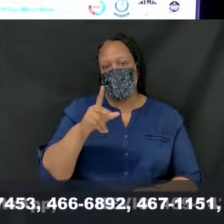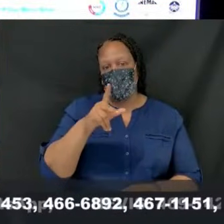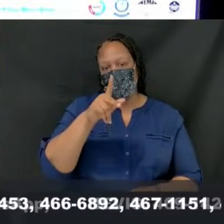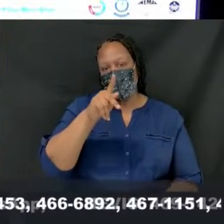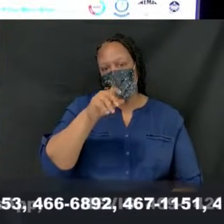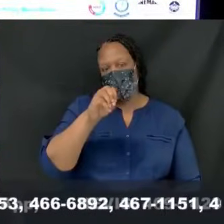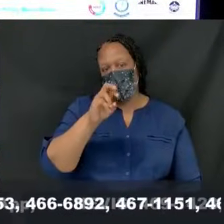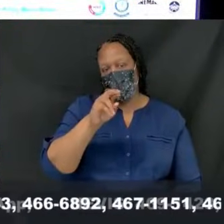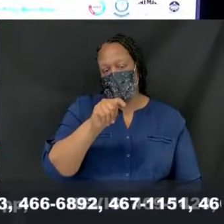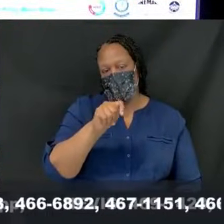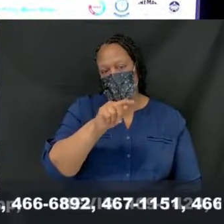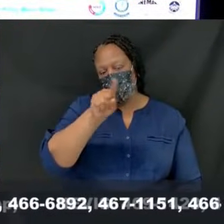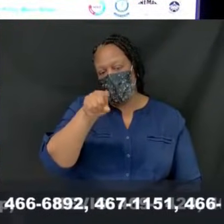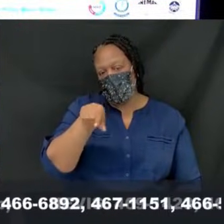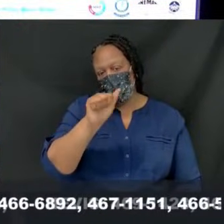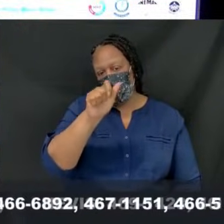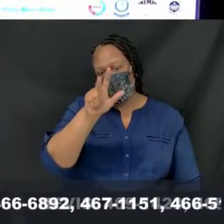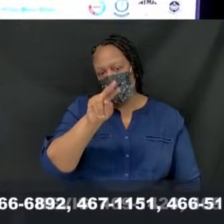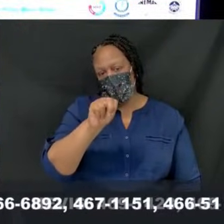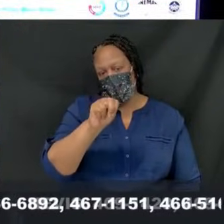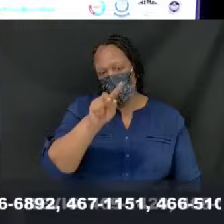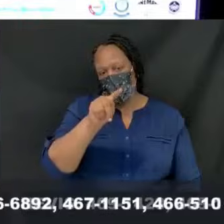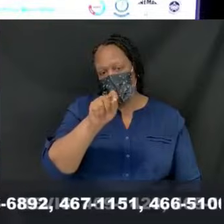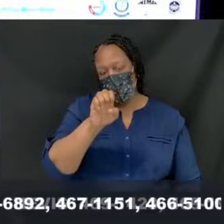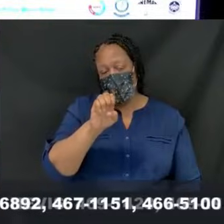Kitts with a total of